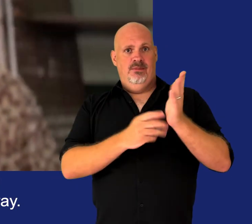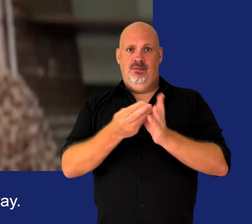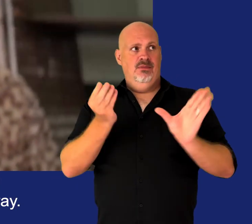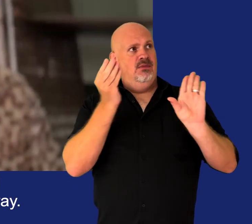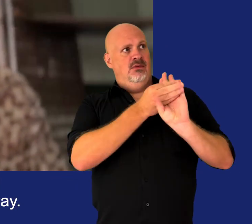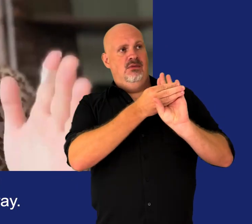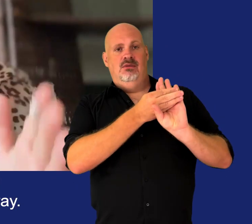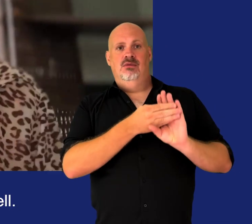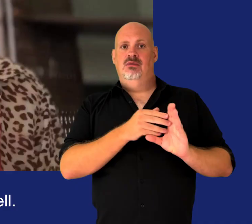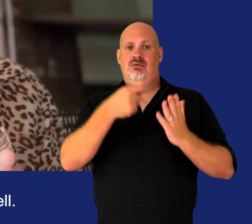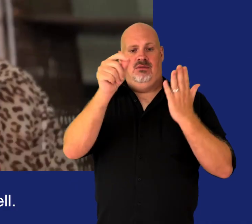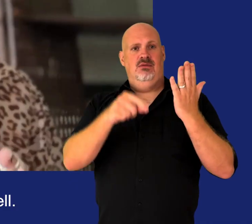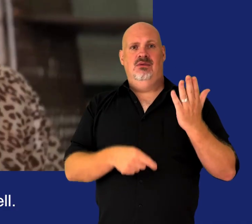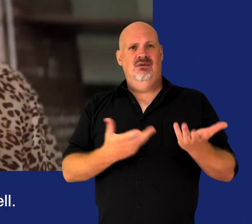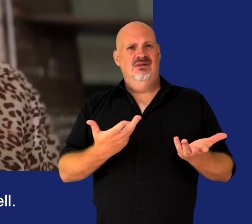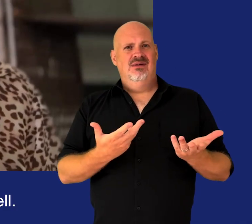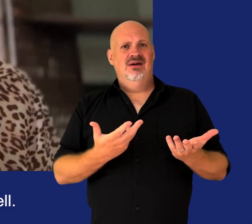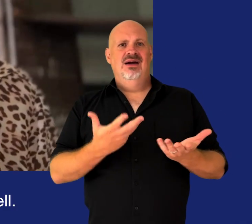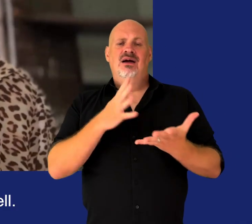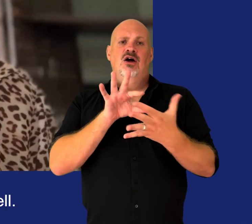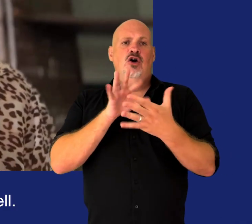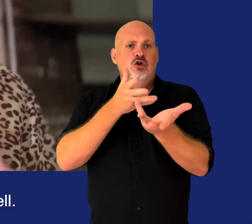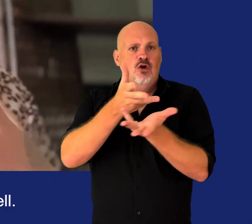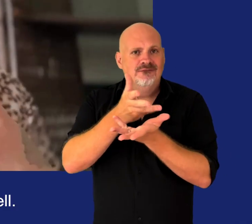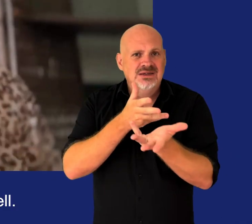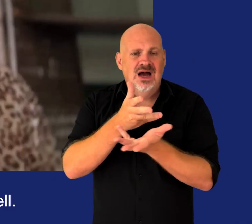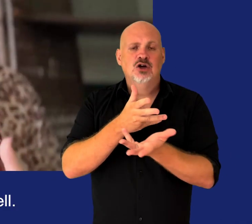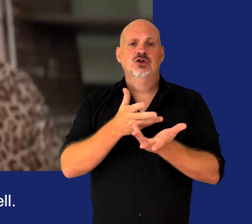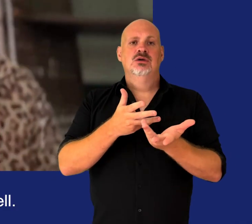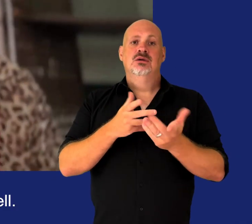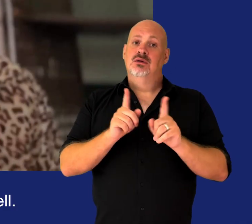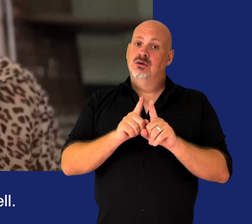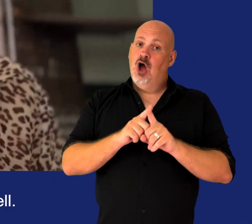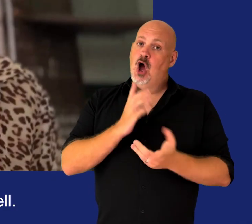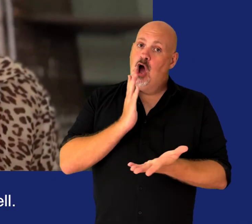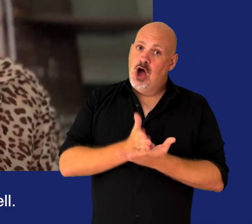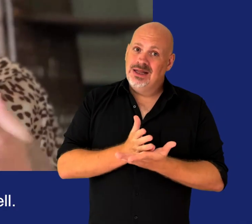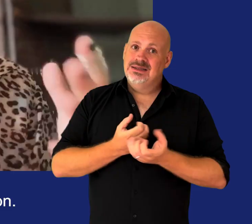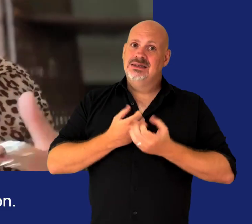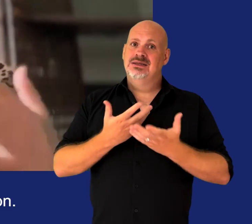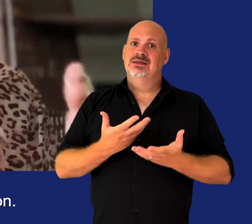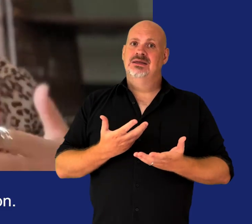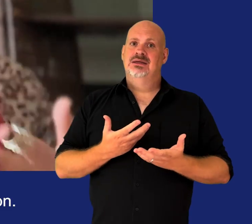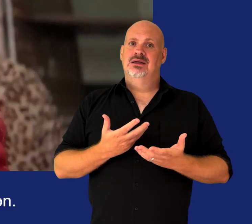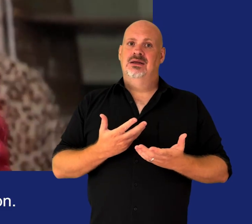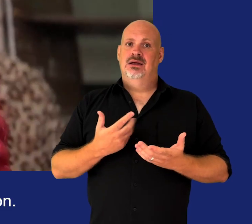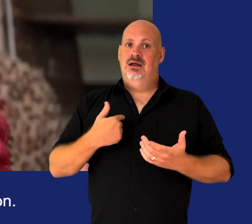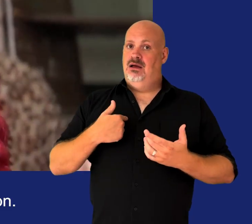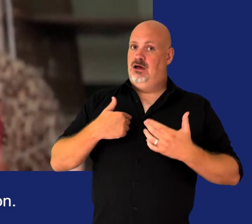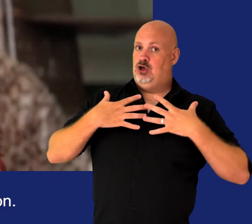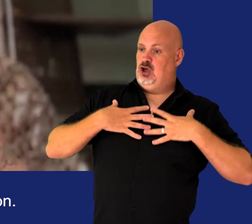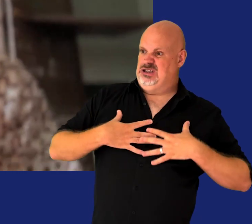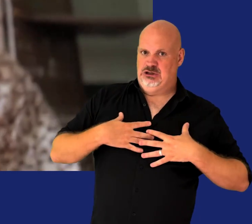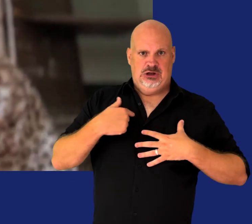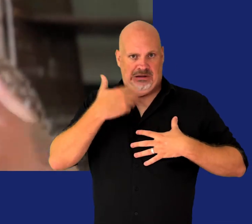it being filed away. It starts with a conversation and it starts with your own honesty as well. Like, I'm not familiar with